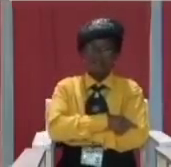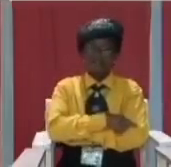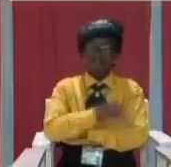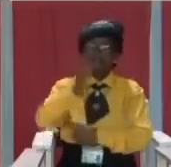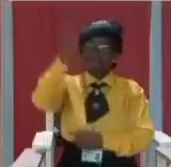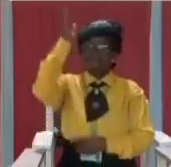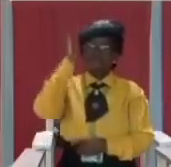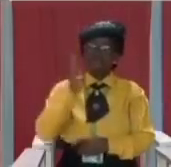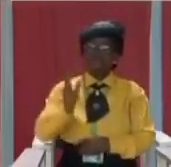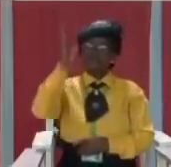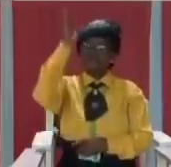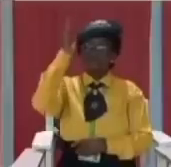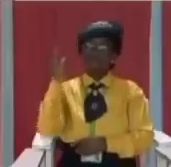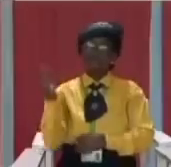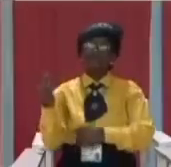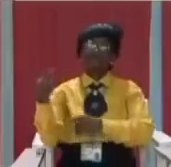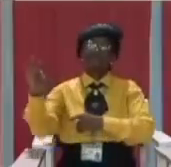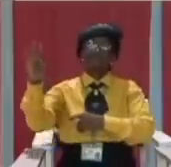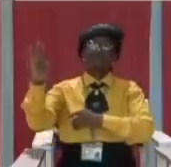Ancient of Days,